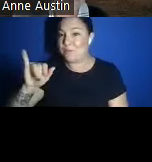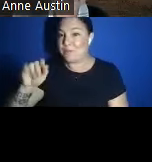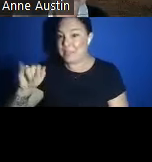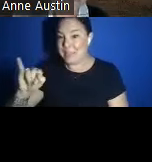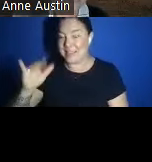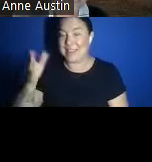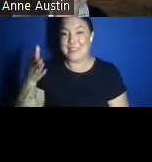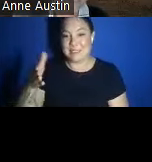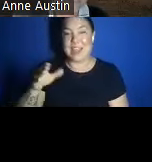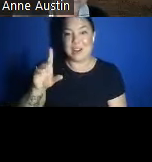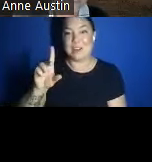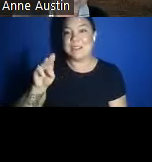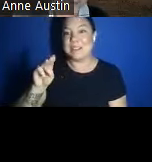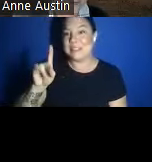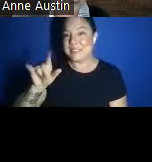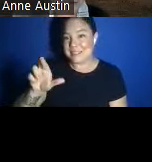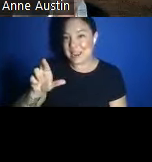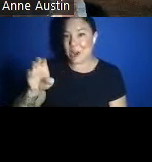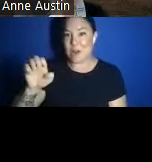el-Medina.